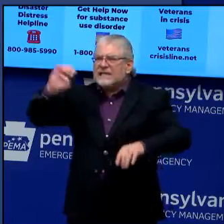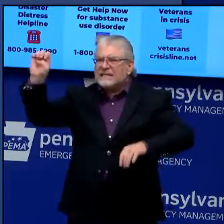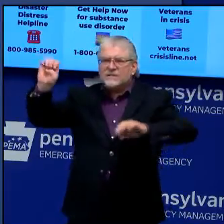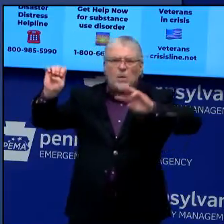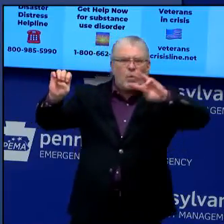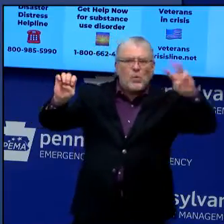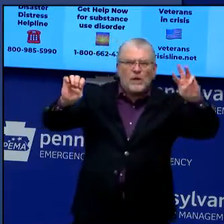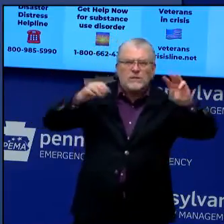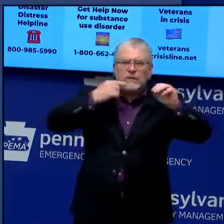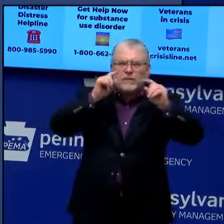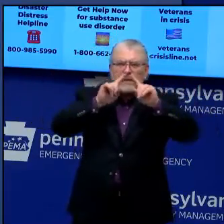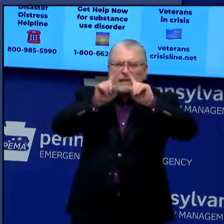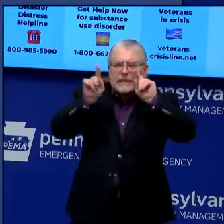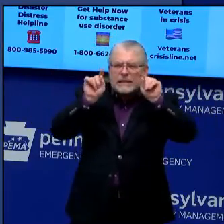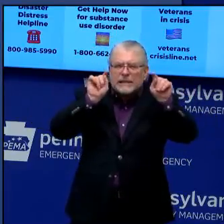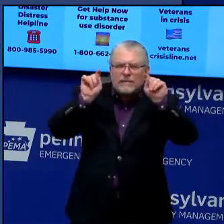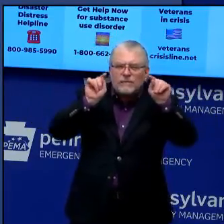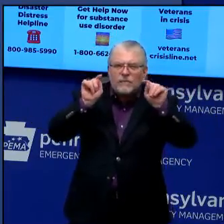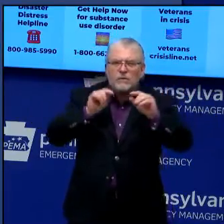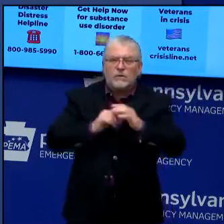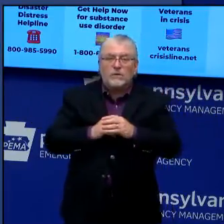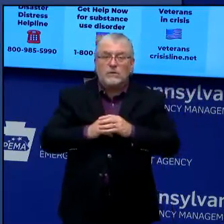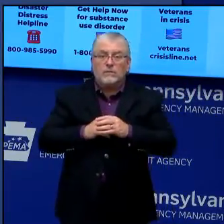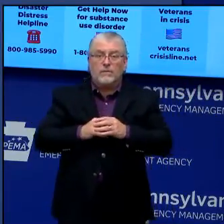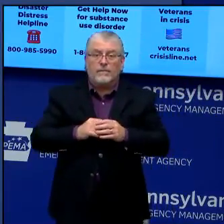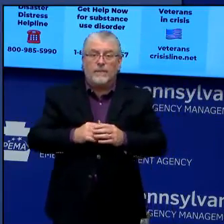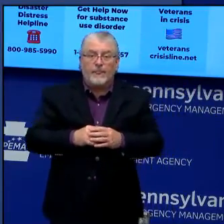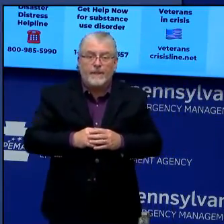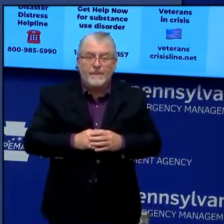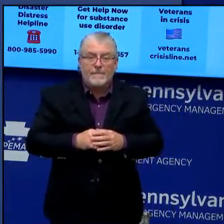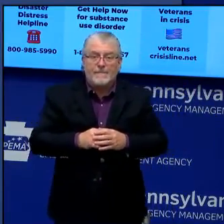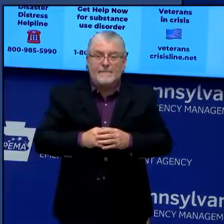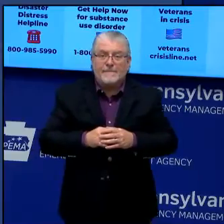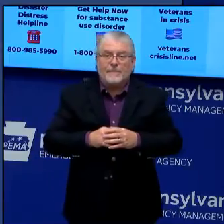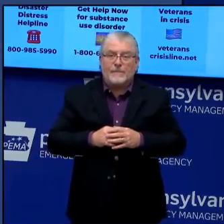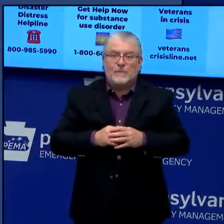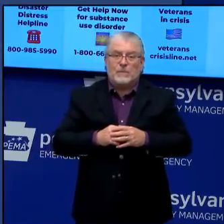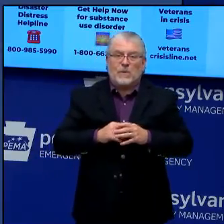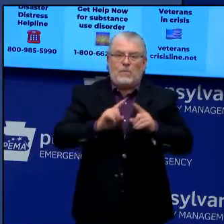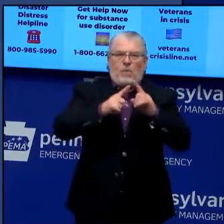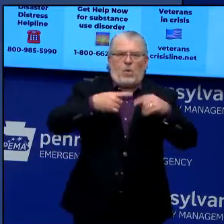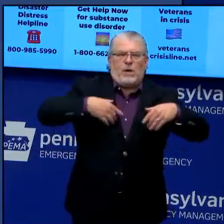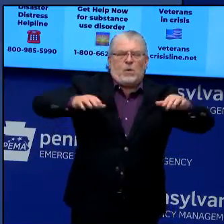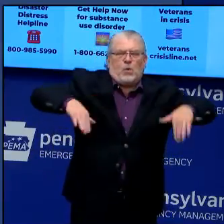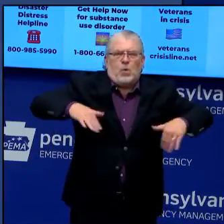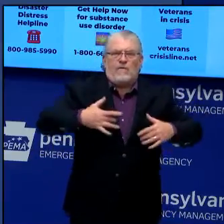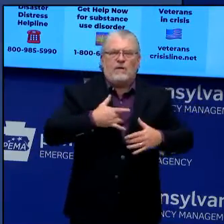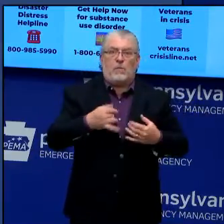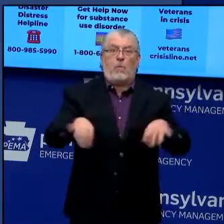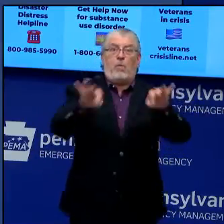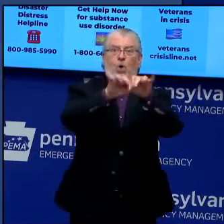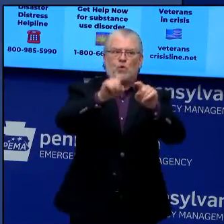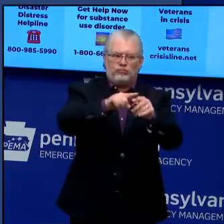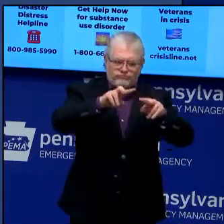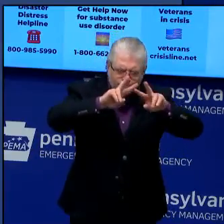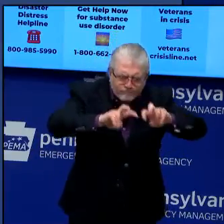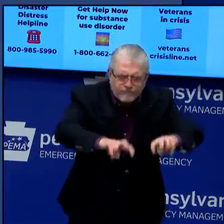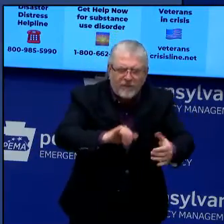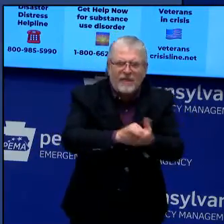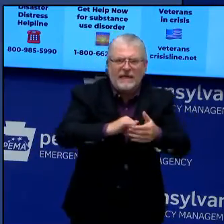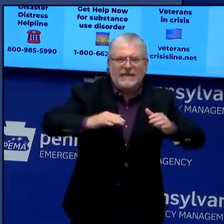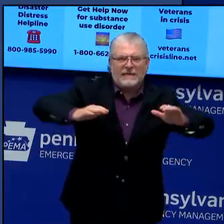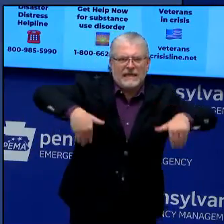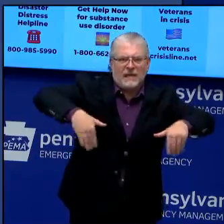not proven to be clinically significant at this time. Thank you. Those are all the questions we have today. Thank you so much, Secretary. We will have our